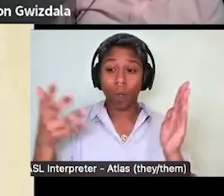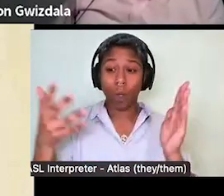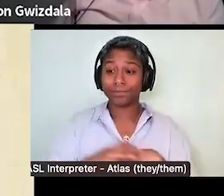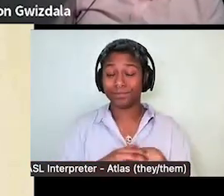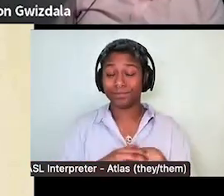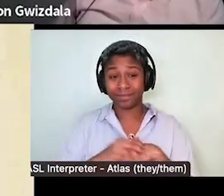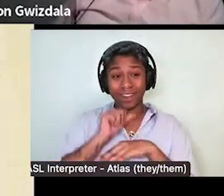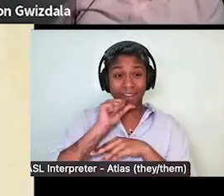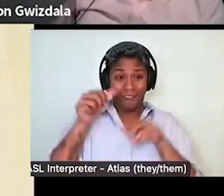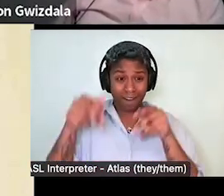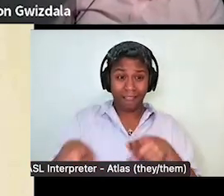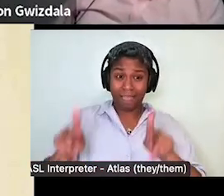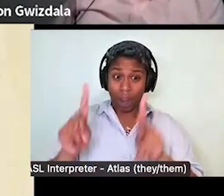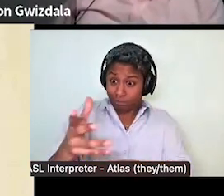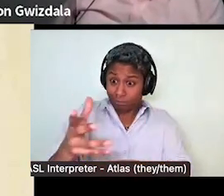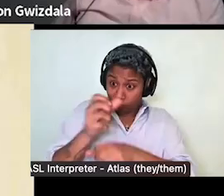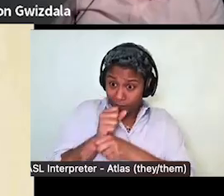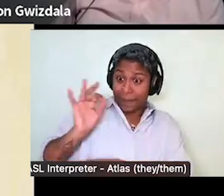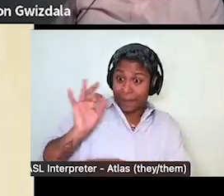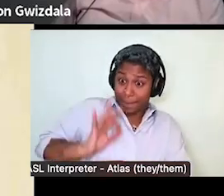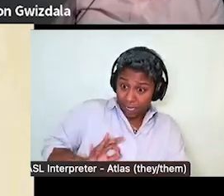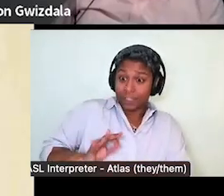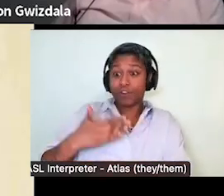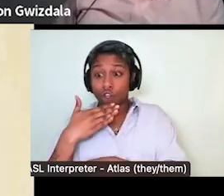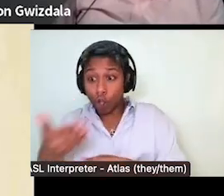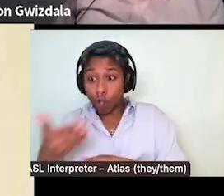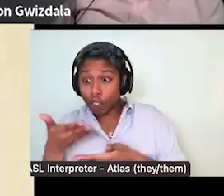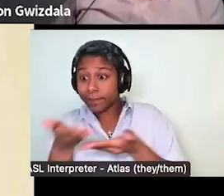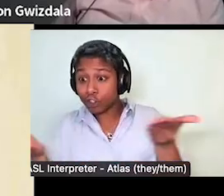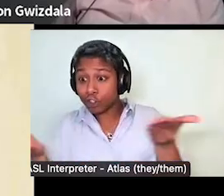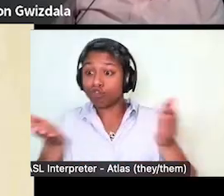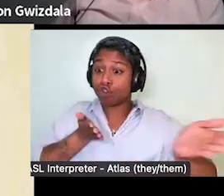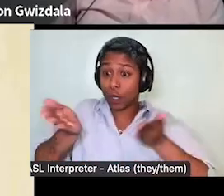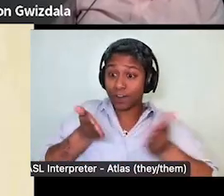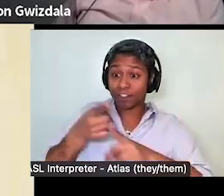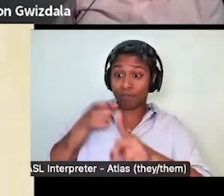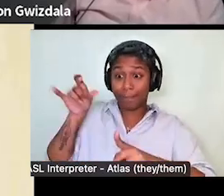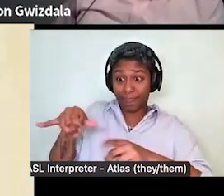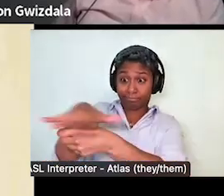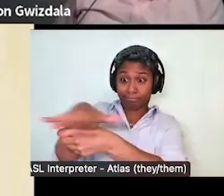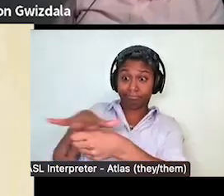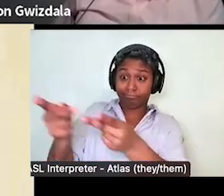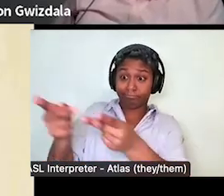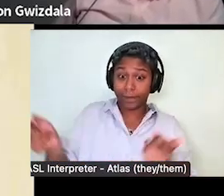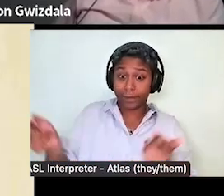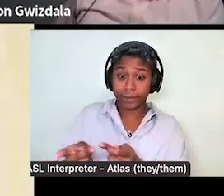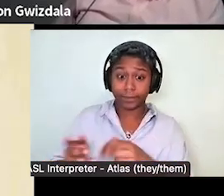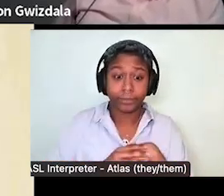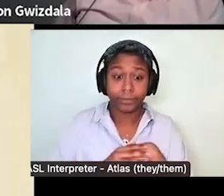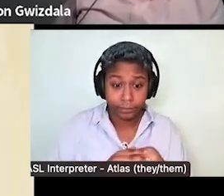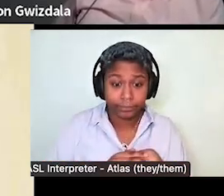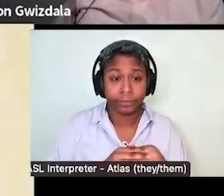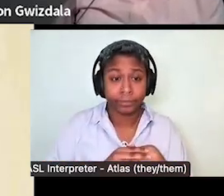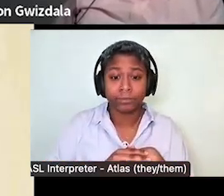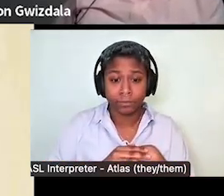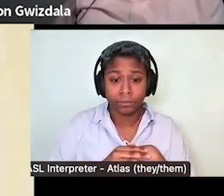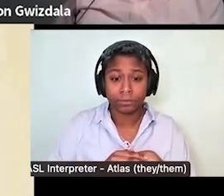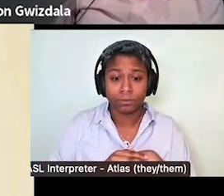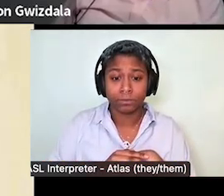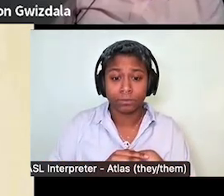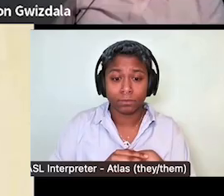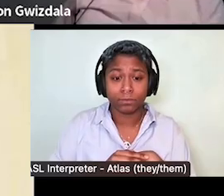goods and services of that place. Restaurant, you walk in the door, they say, oh, no dogs, can't come in. That's a denial